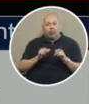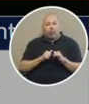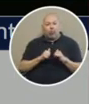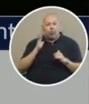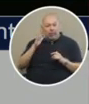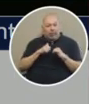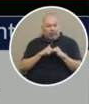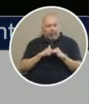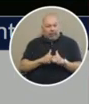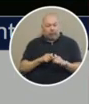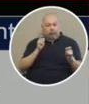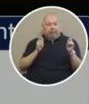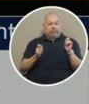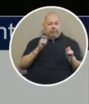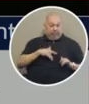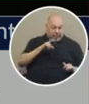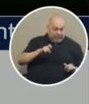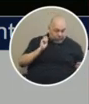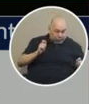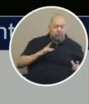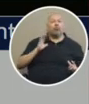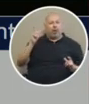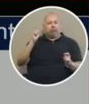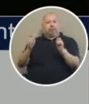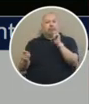to be adjusted as needed.